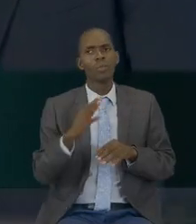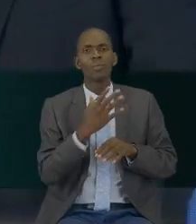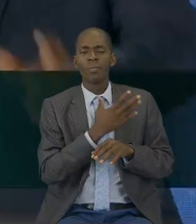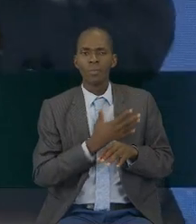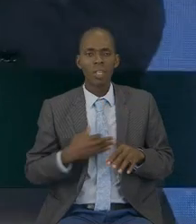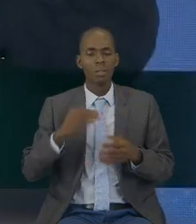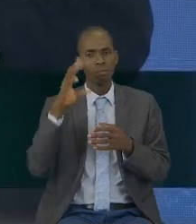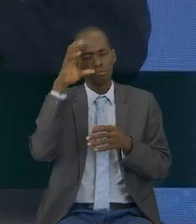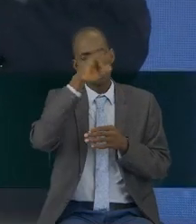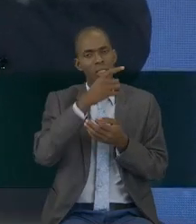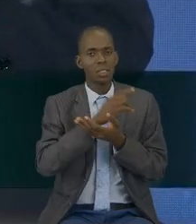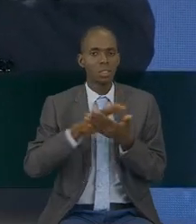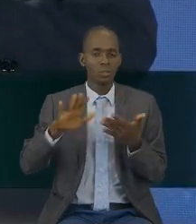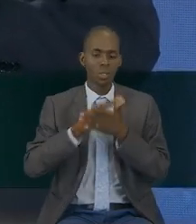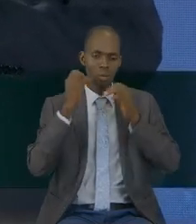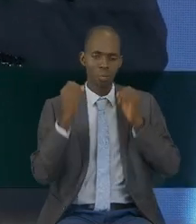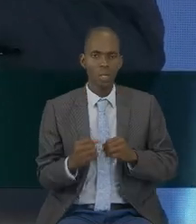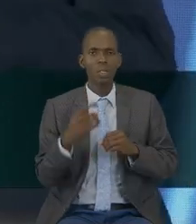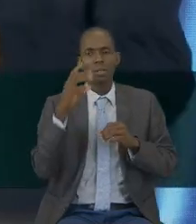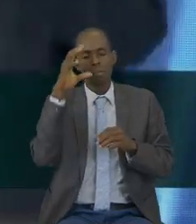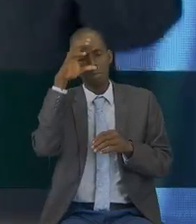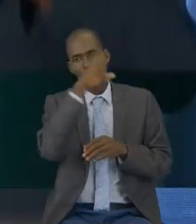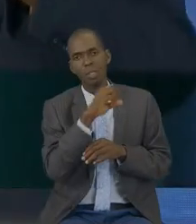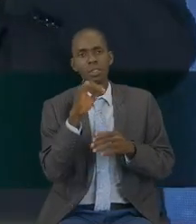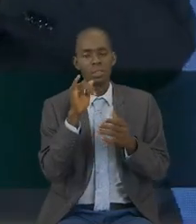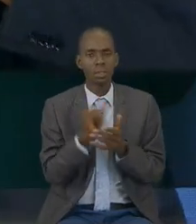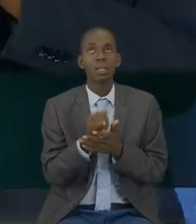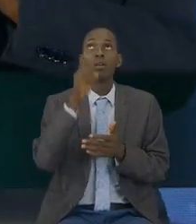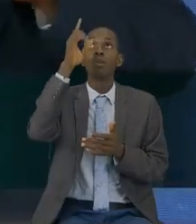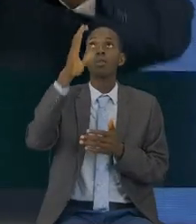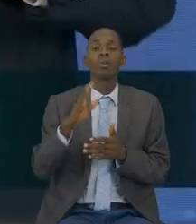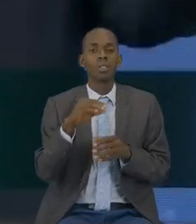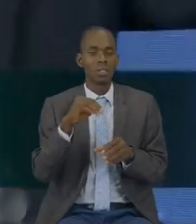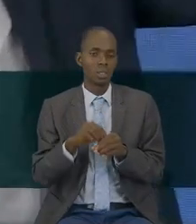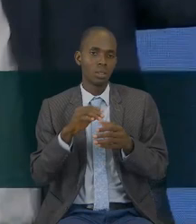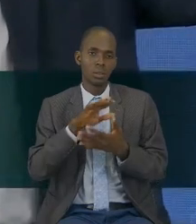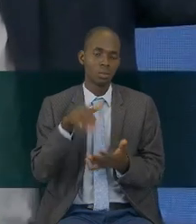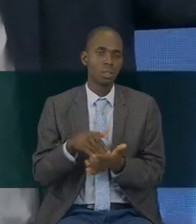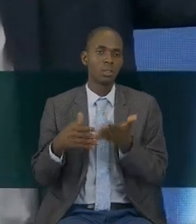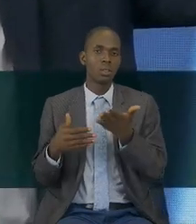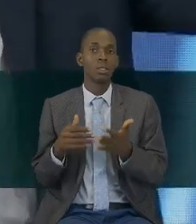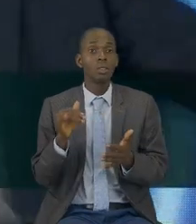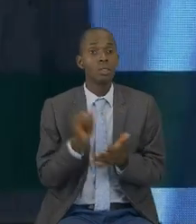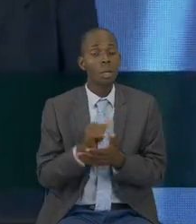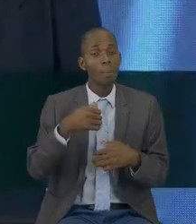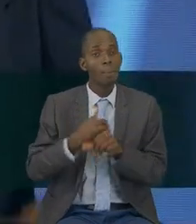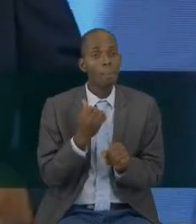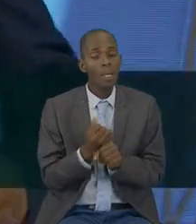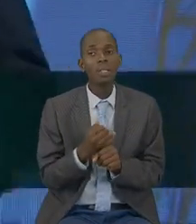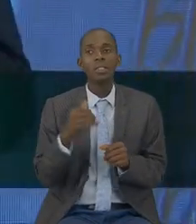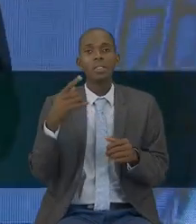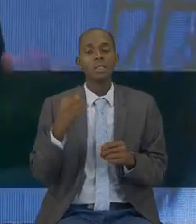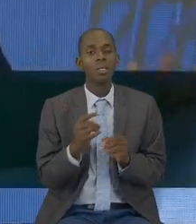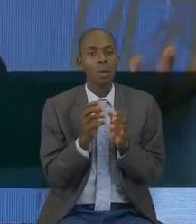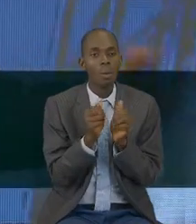divine power, the absence of our Creator God in heaven, that makes the milk and the